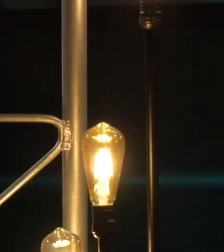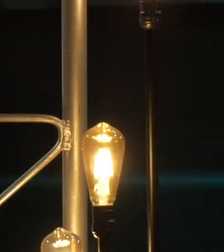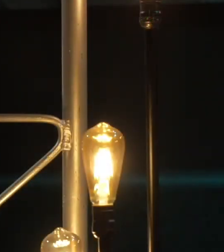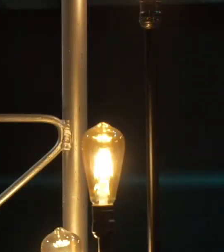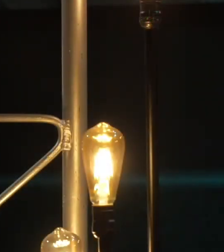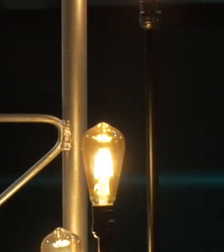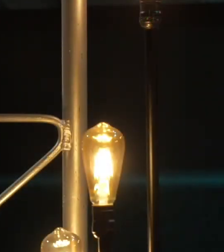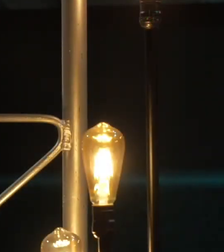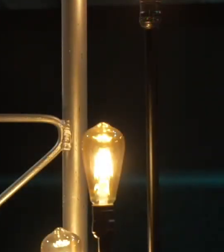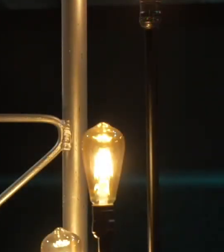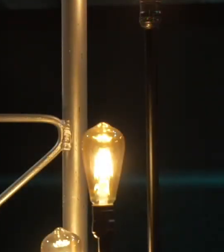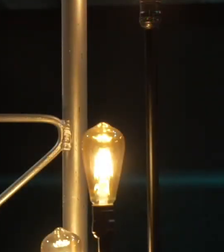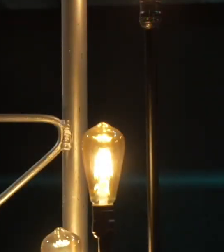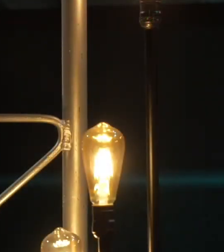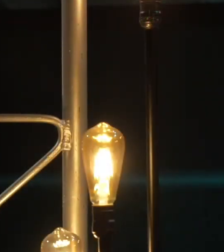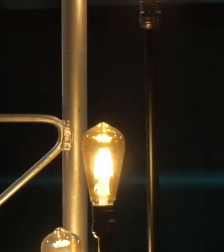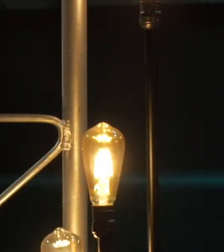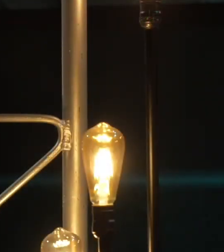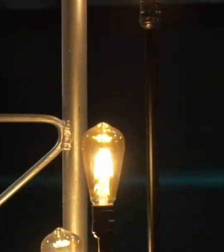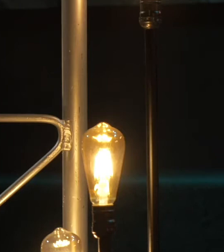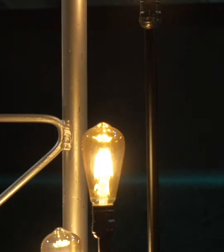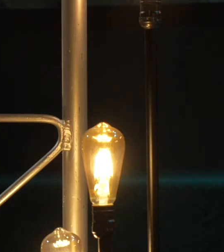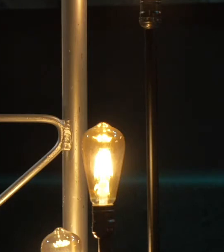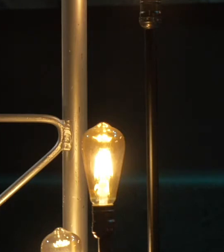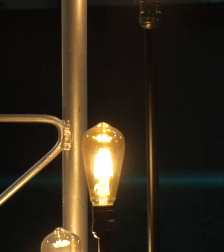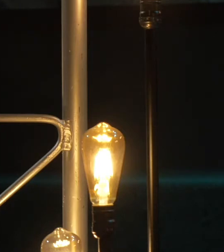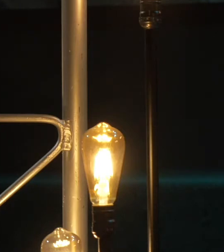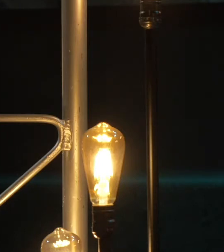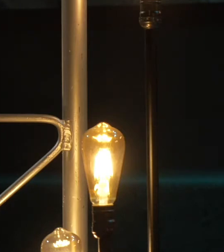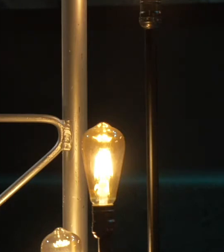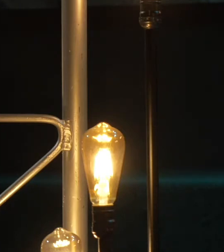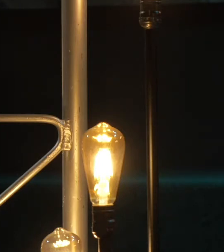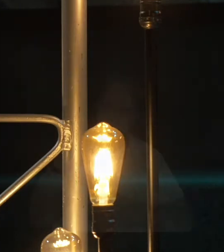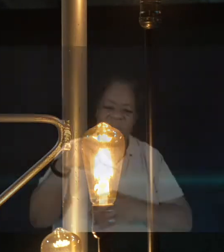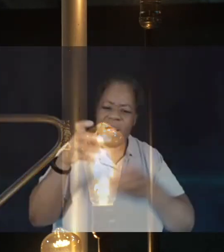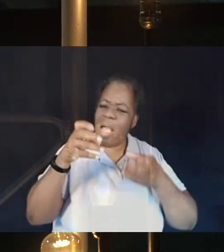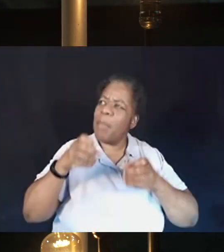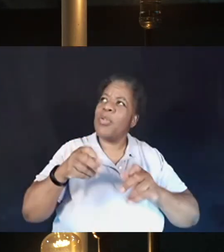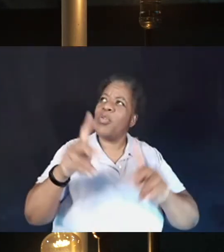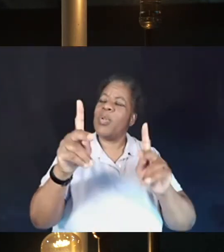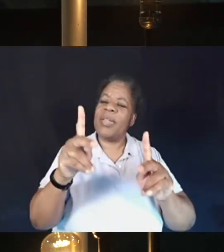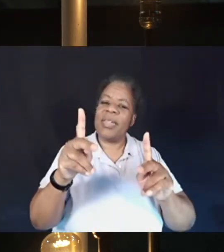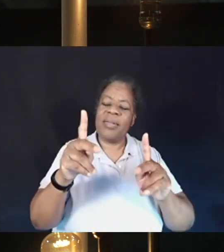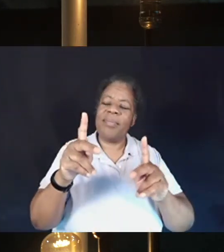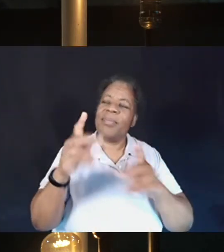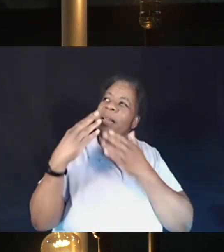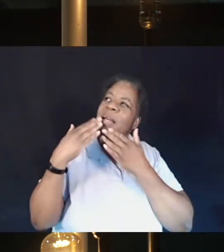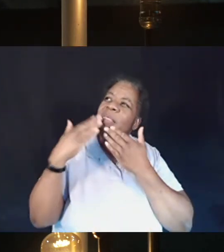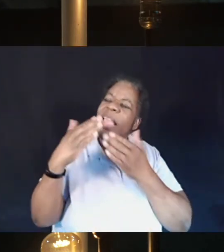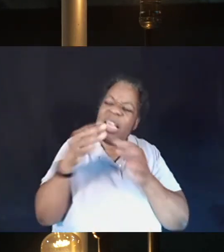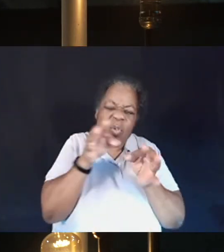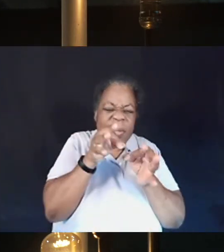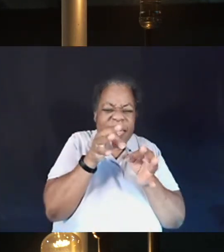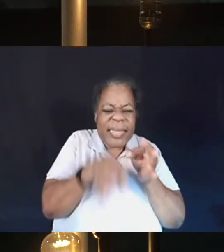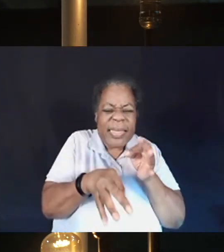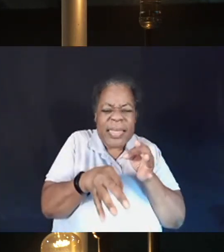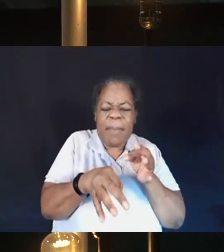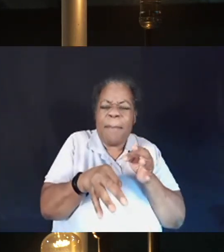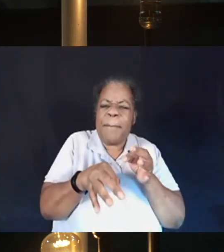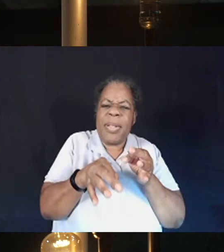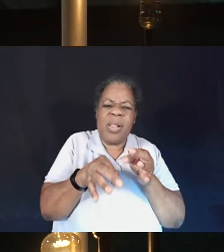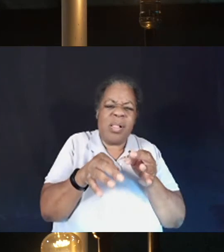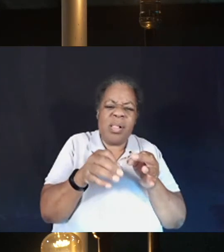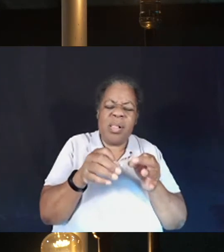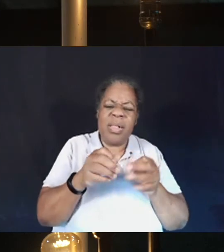Lord God, we want to thank you for this opportunity. I want to thank you for this simple tool that allows us to make an